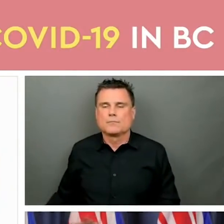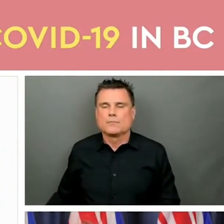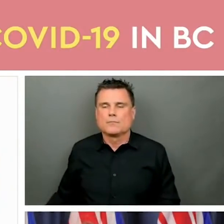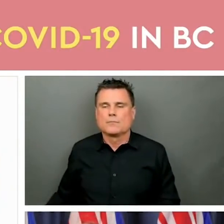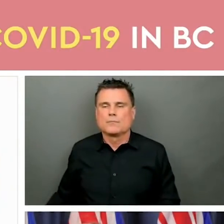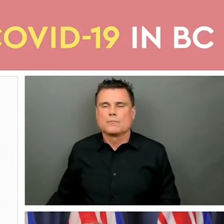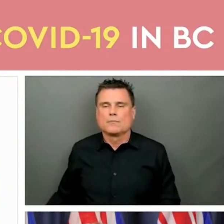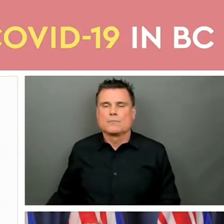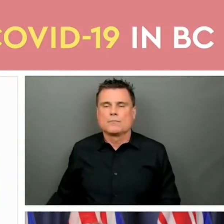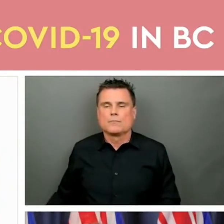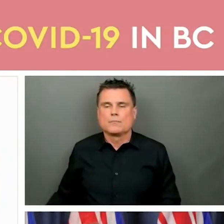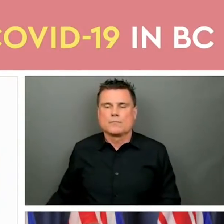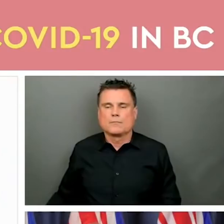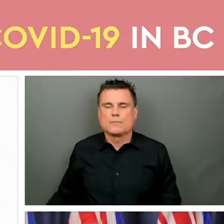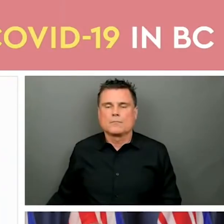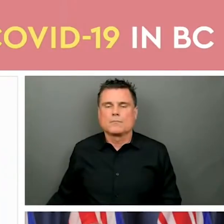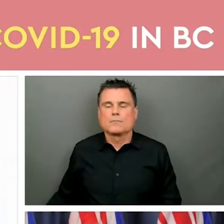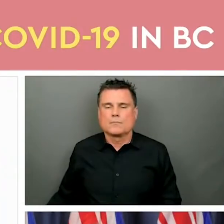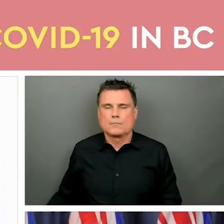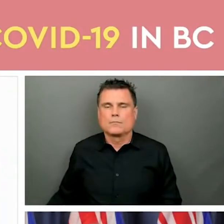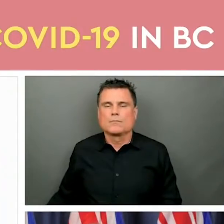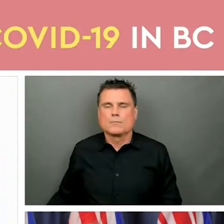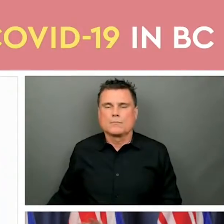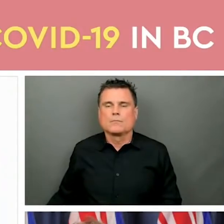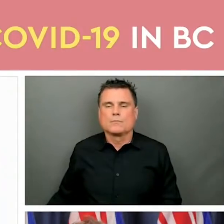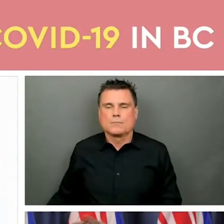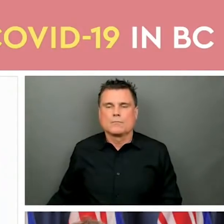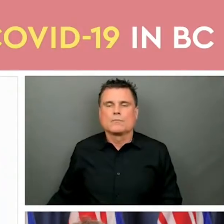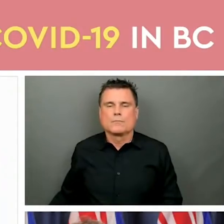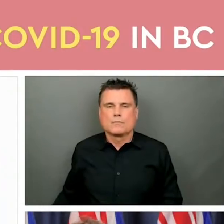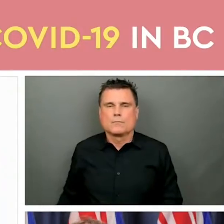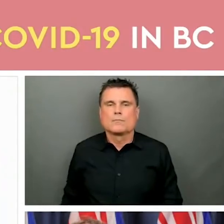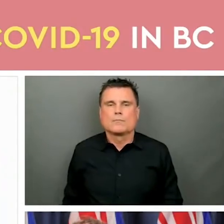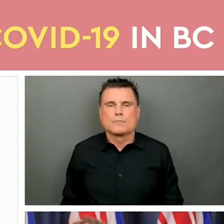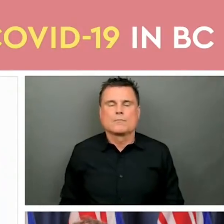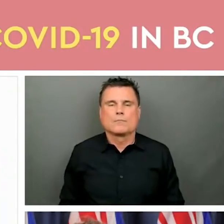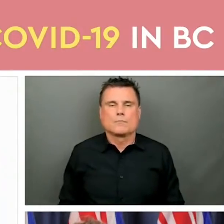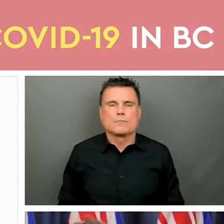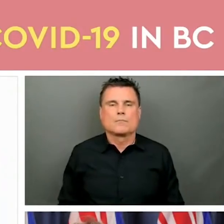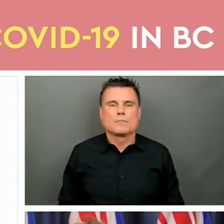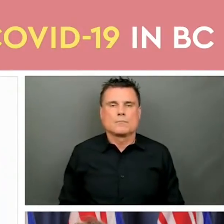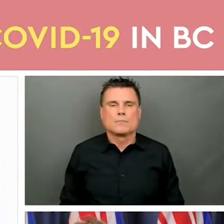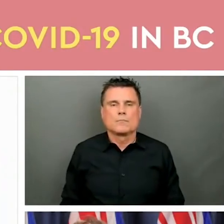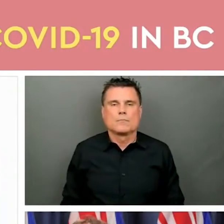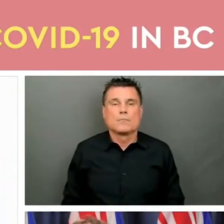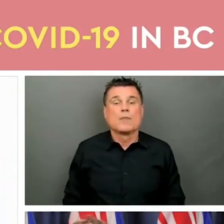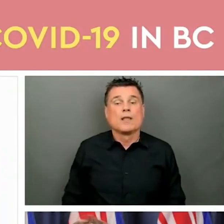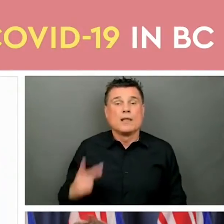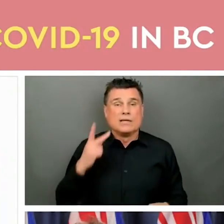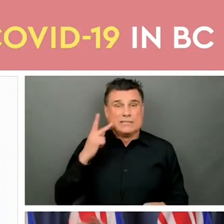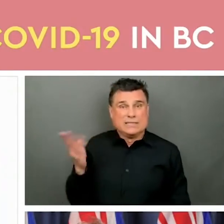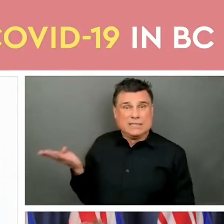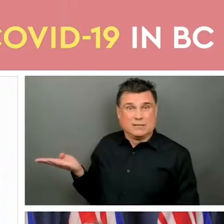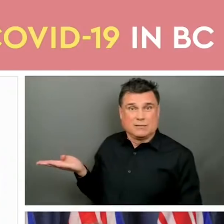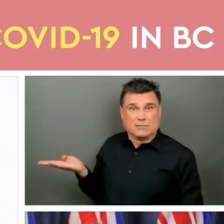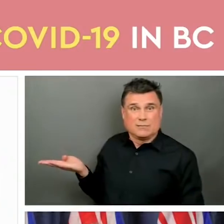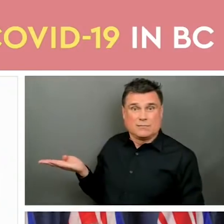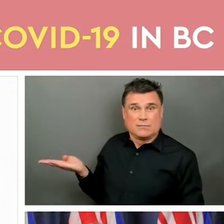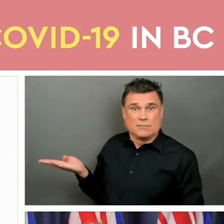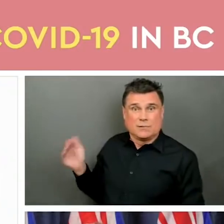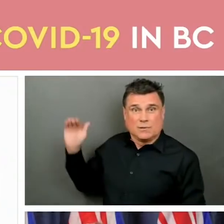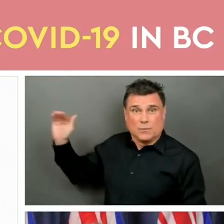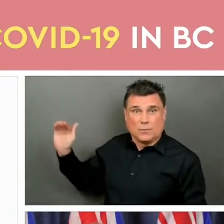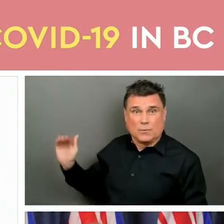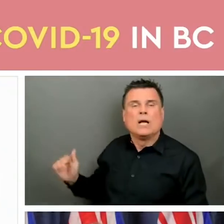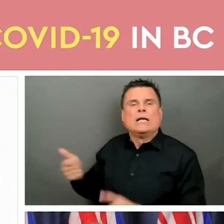hospitals, across health authorities in these charts, that the occupancy rate in our COVID-19 hospitals is higher than the